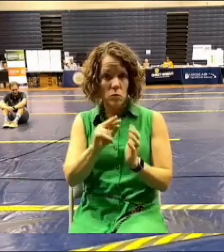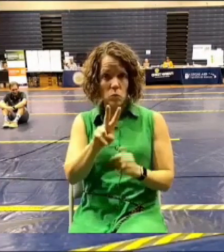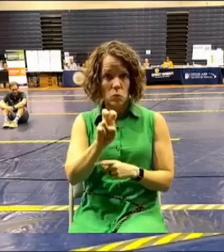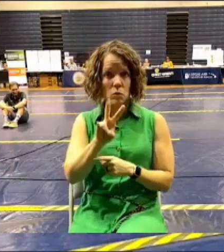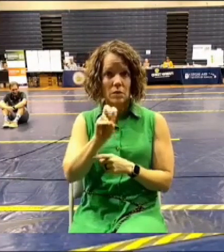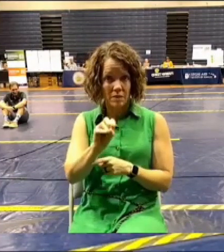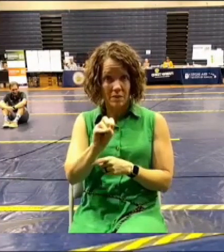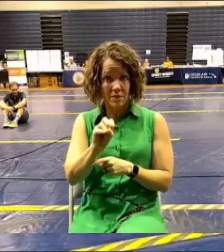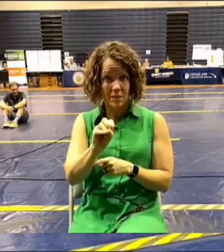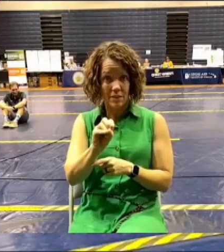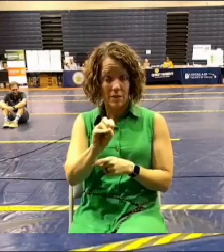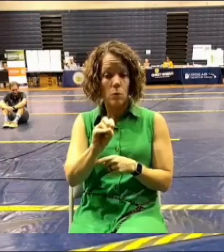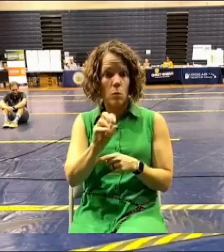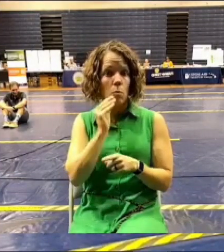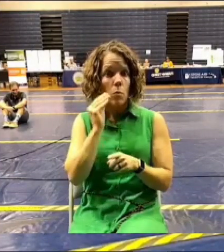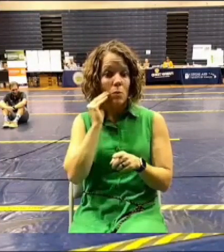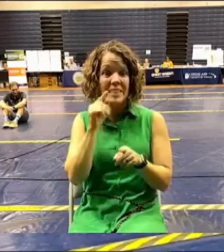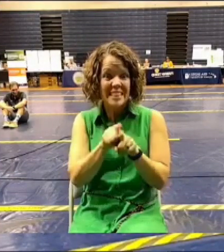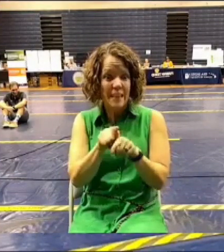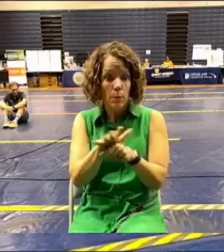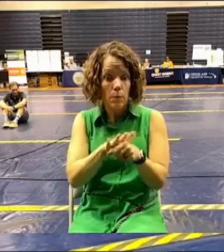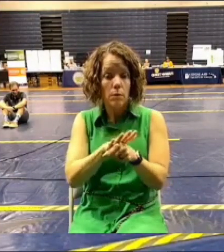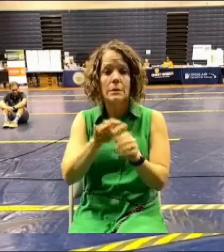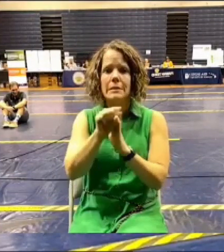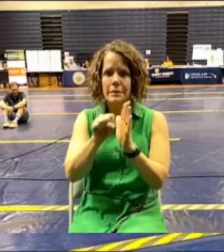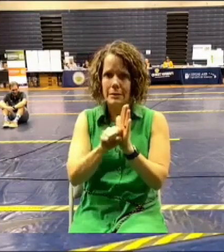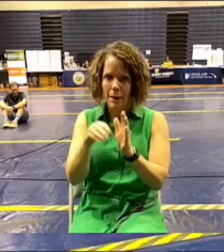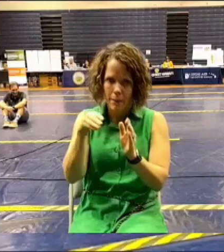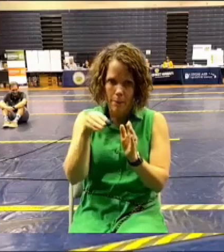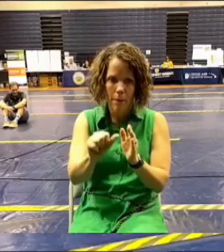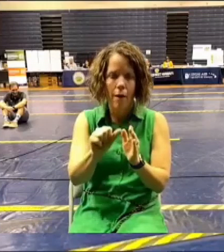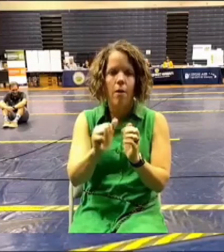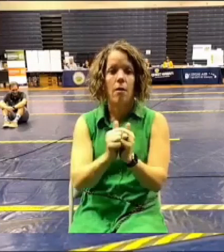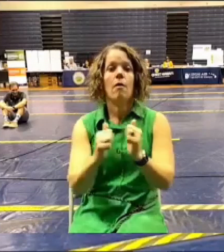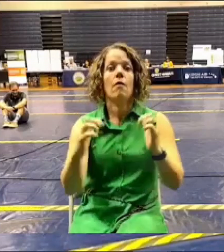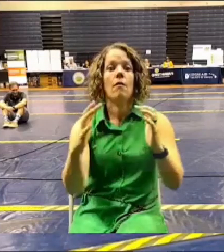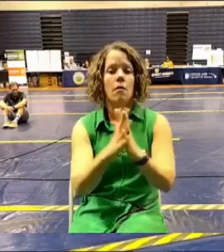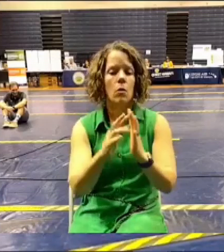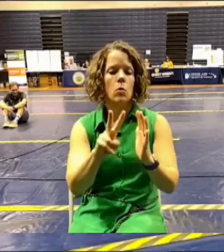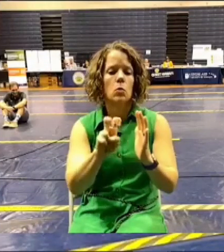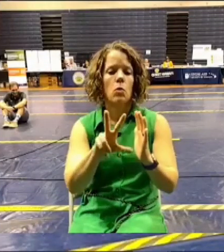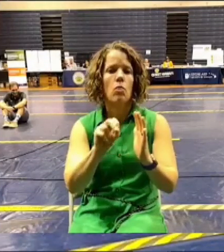Laniopoko, phase two, state of Hawaii, 230 homes.